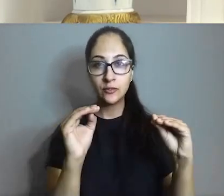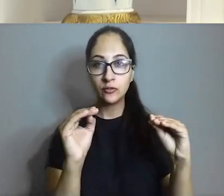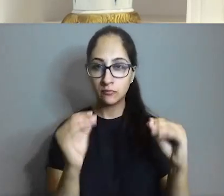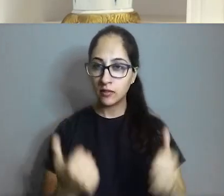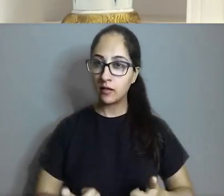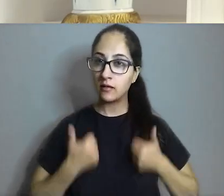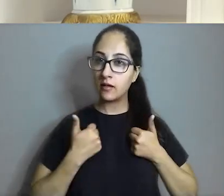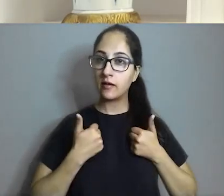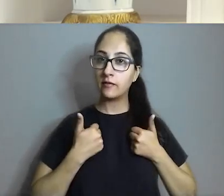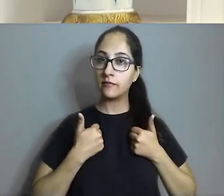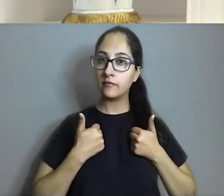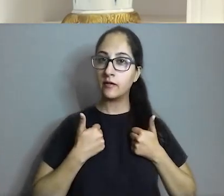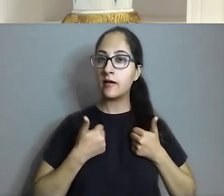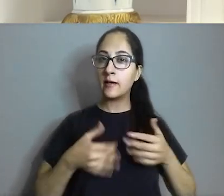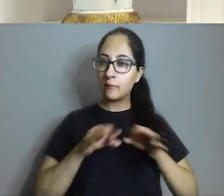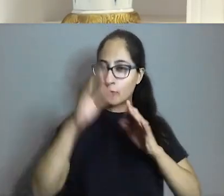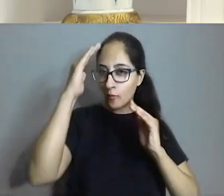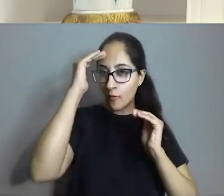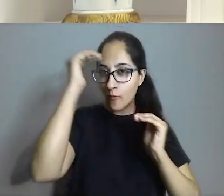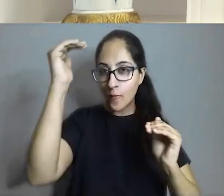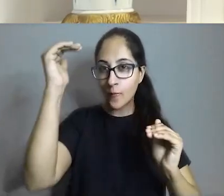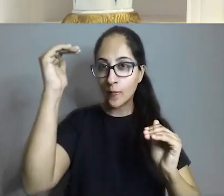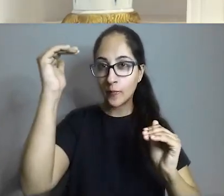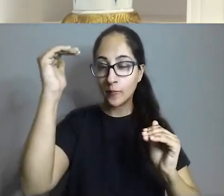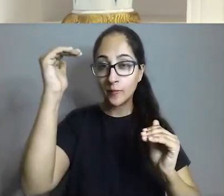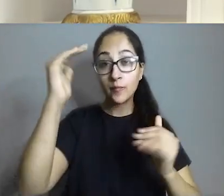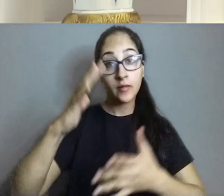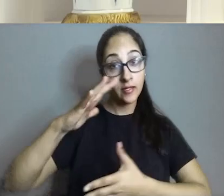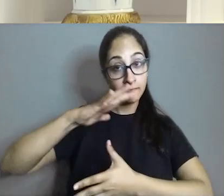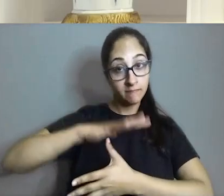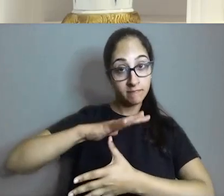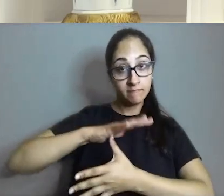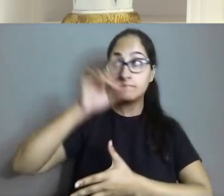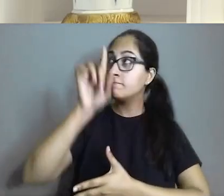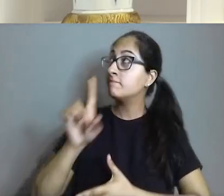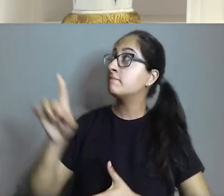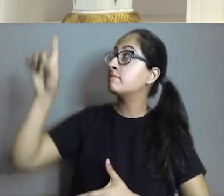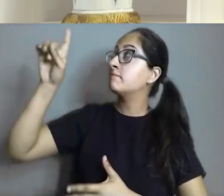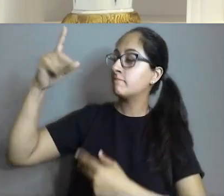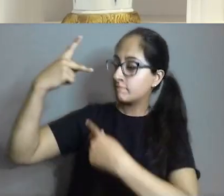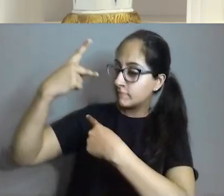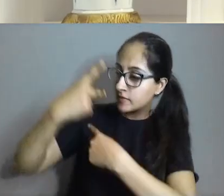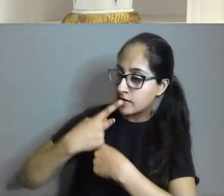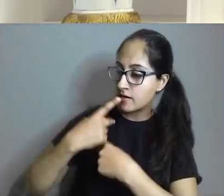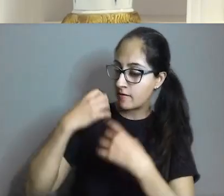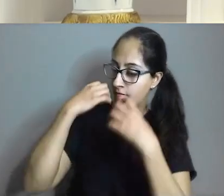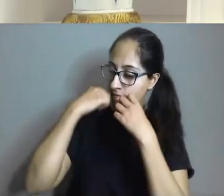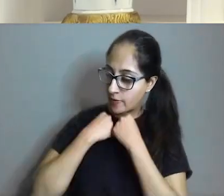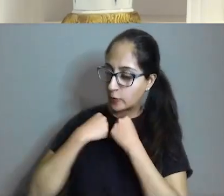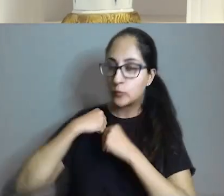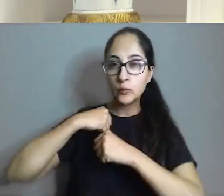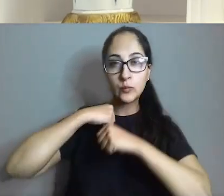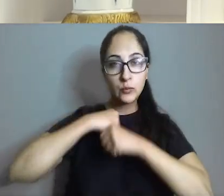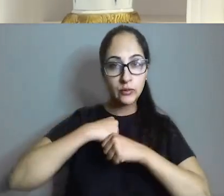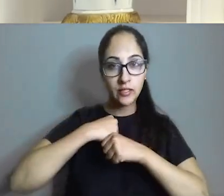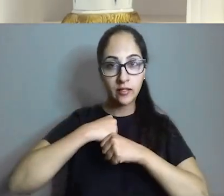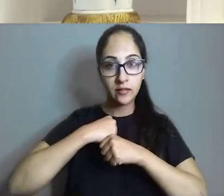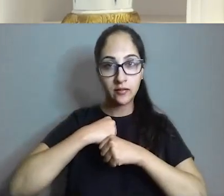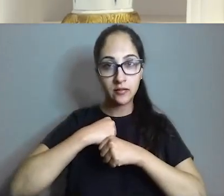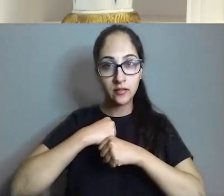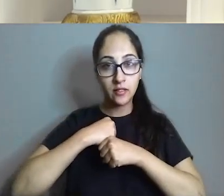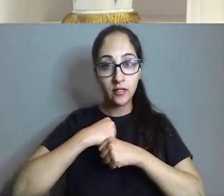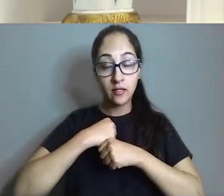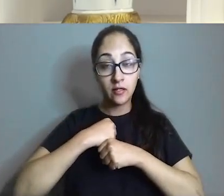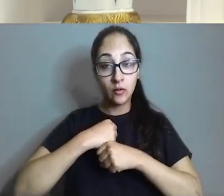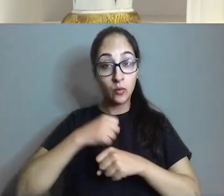hopeful way, to remember that Allah protects, cares, and loves us beyond what we can